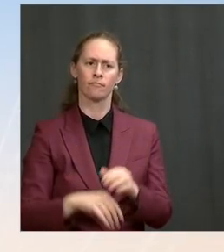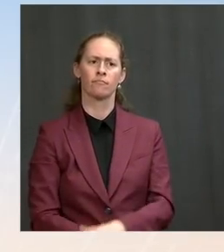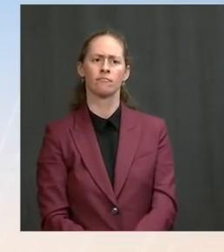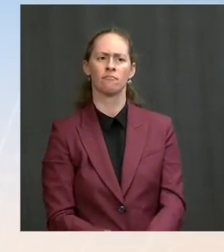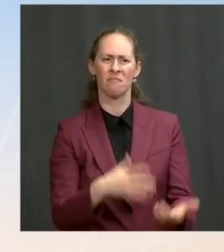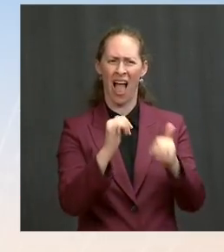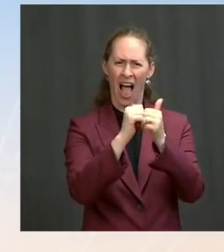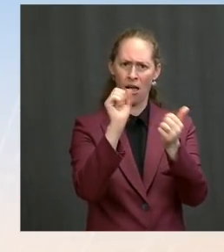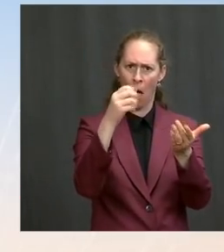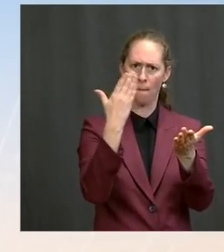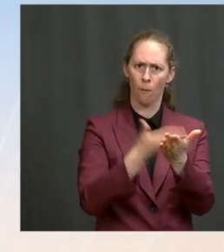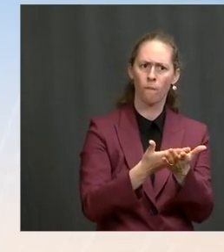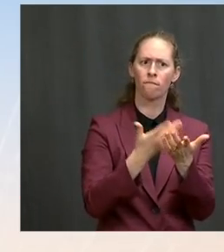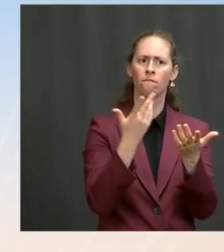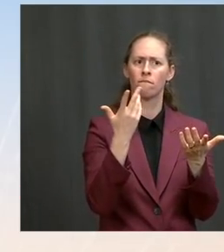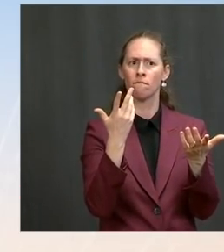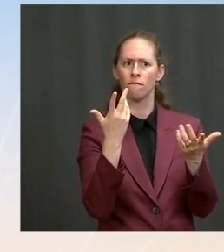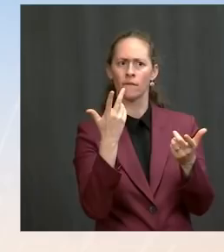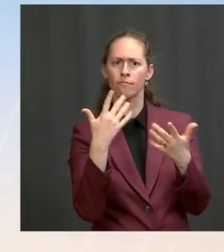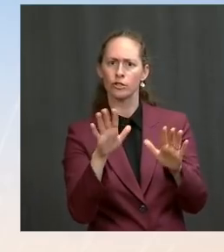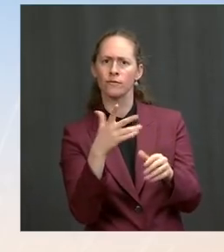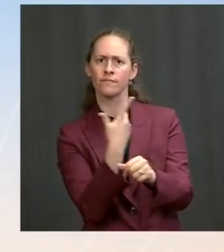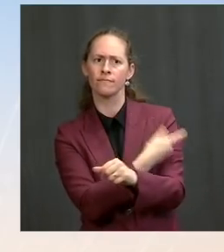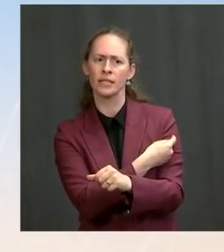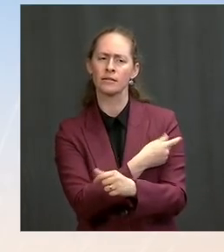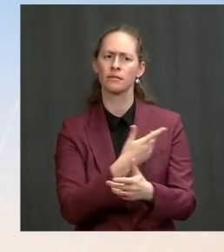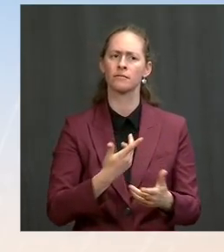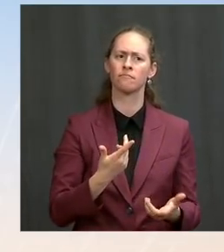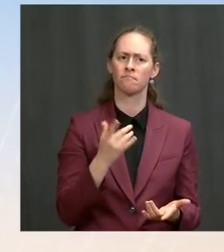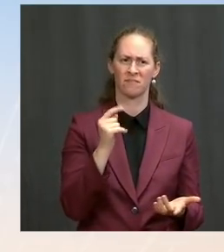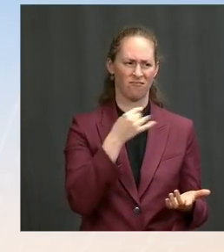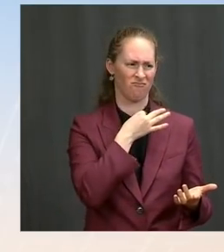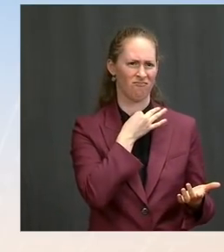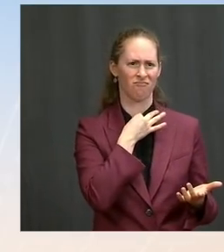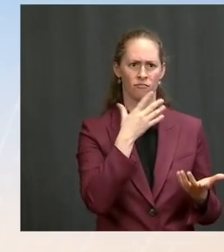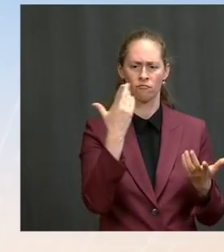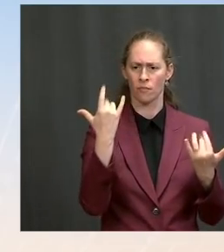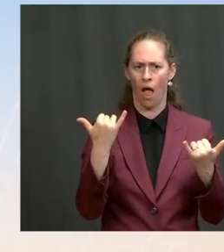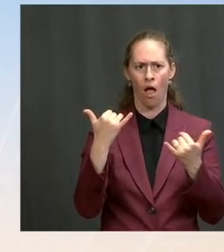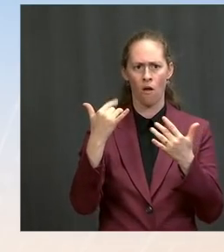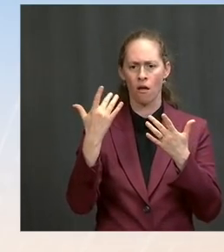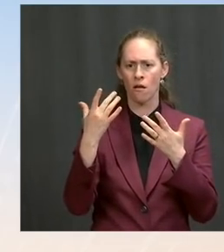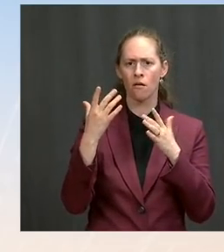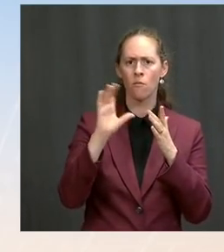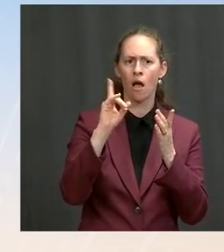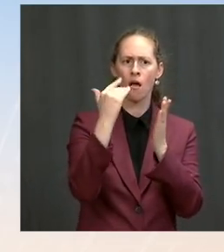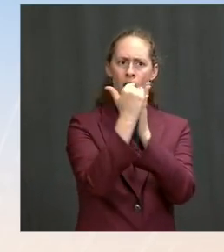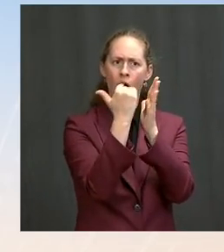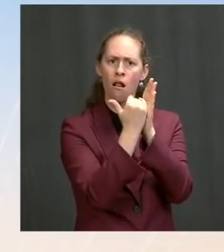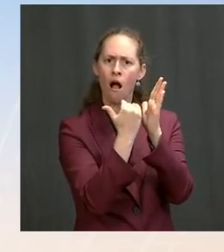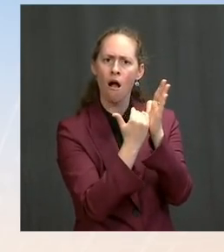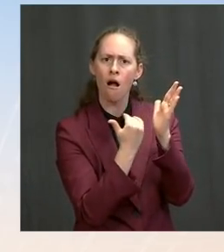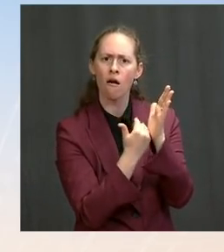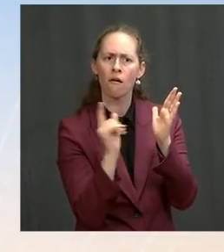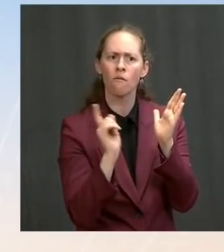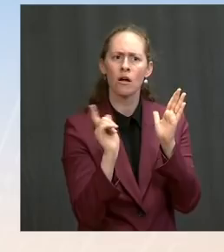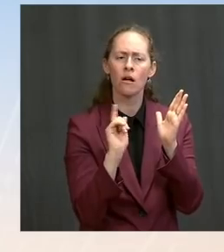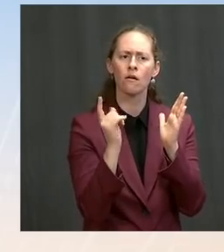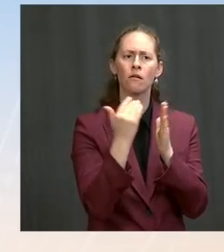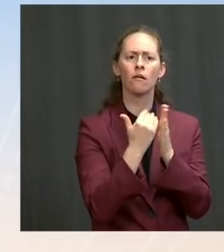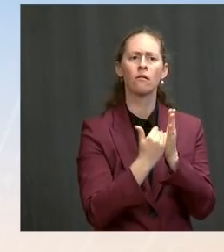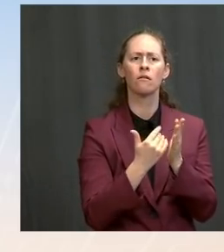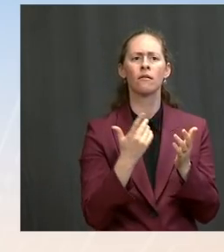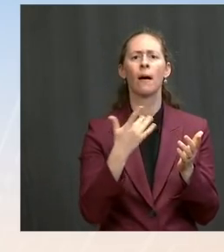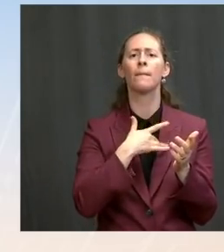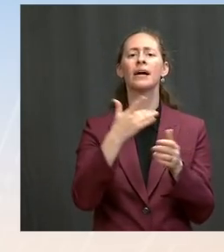look like or best practices. Mm-hmm. Where are those guidelines? They were always meant to be basically an FAQ on the